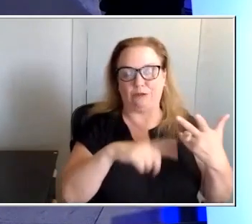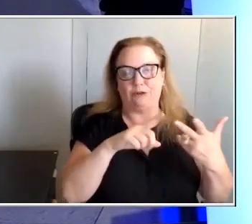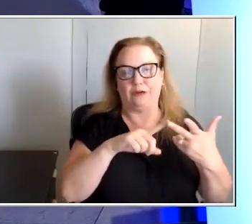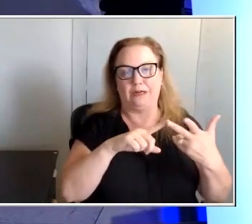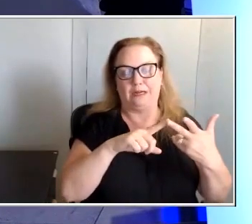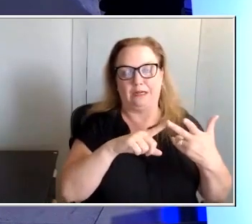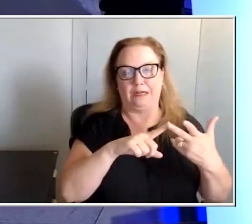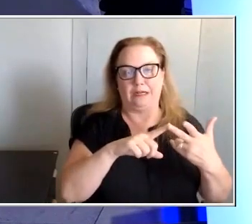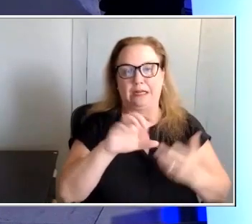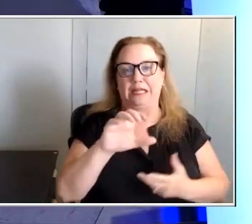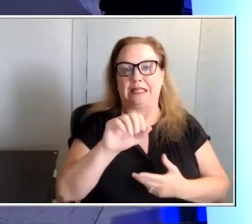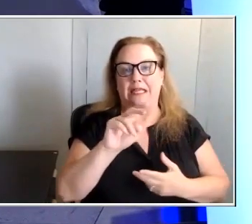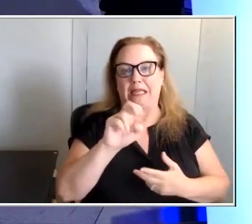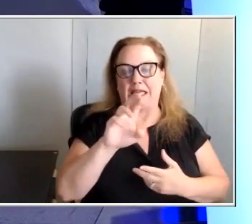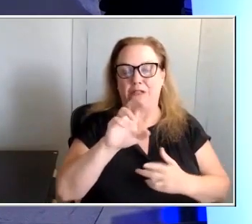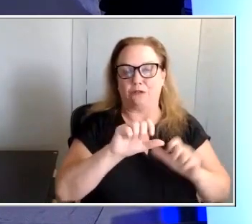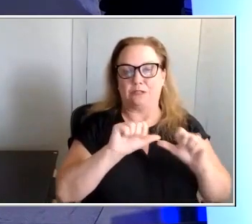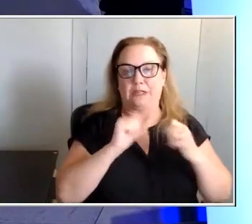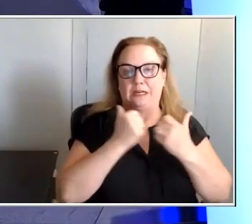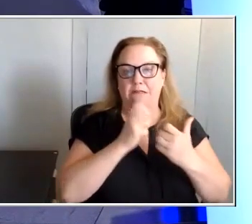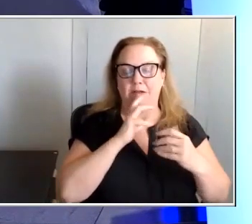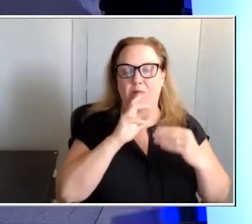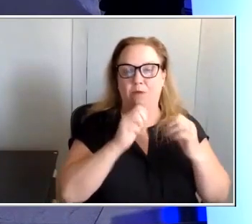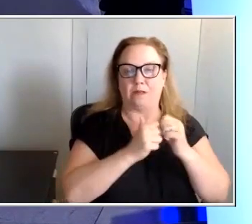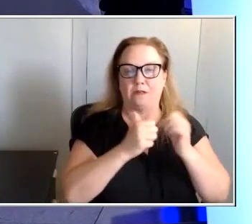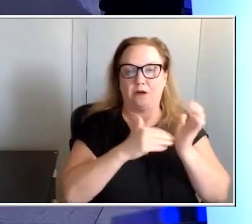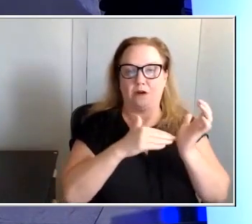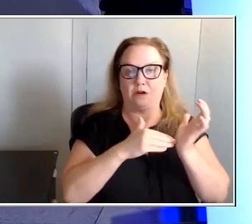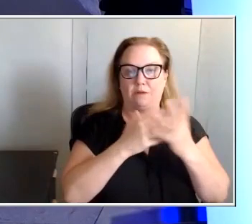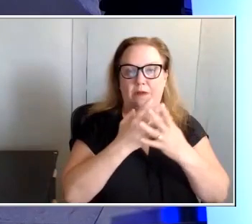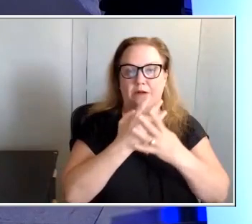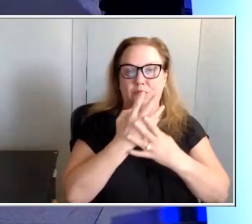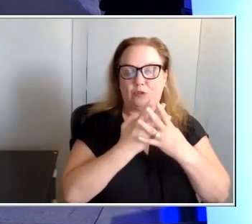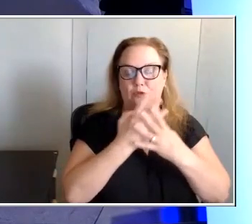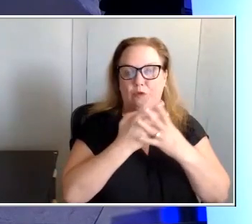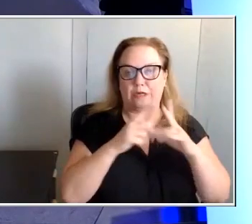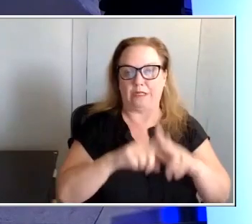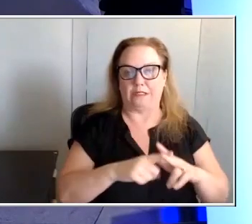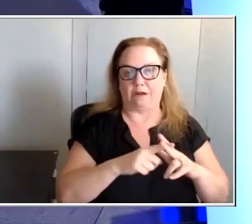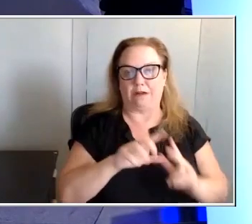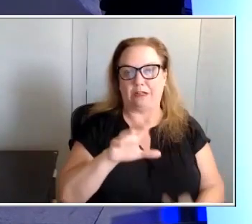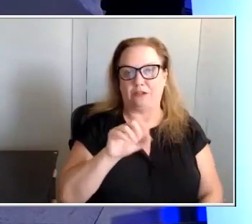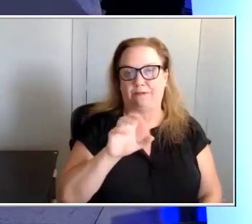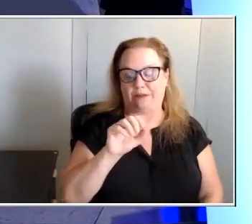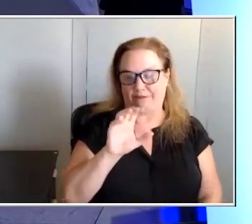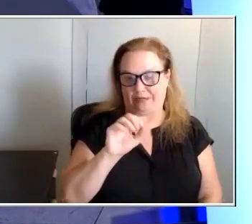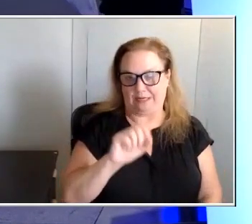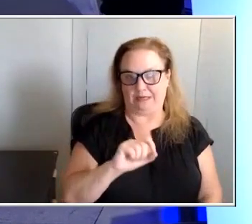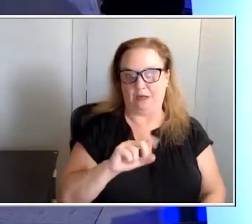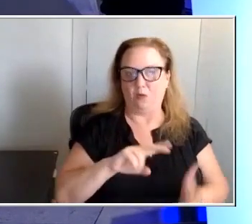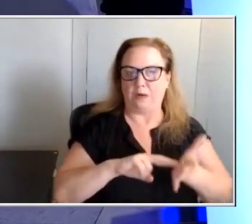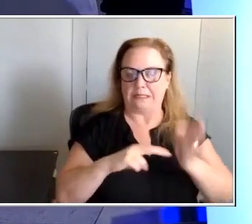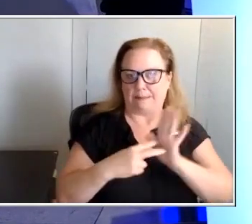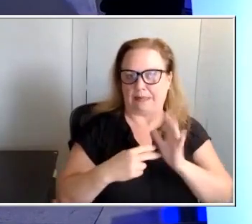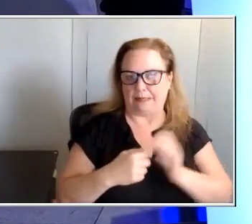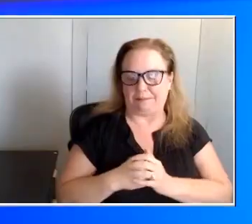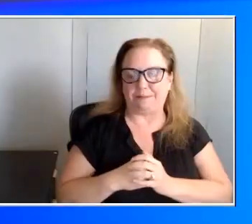American Cancer Society suggests men talk to their doctor about screening beginning at age 50. Tell us what that means.